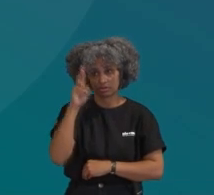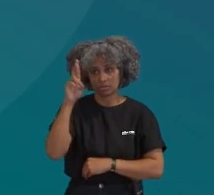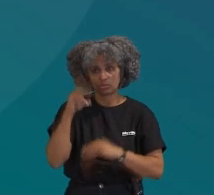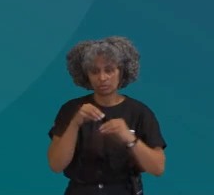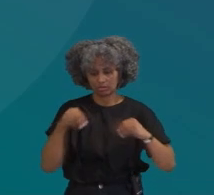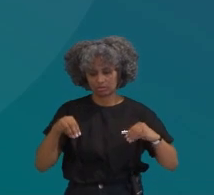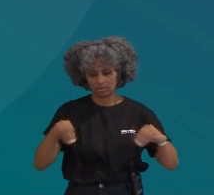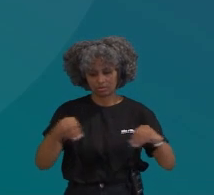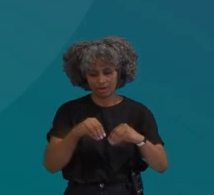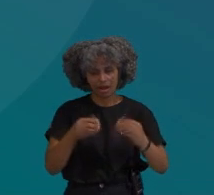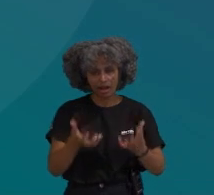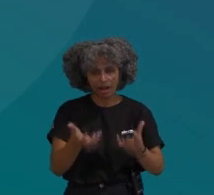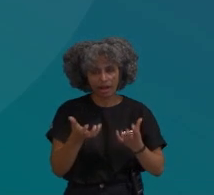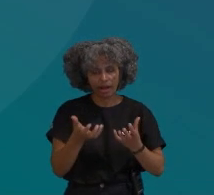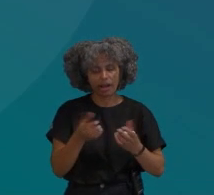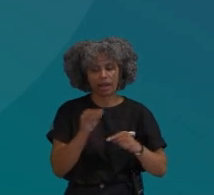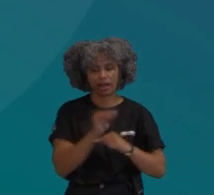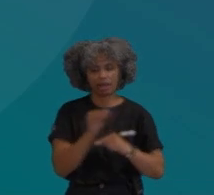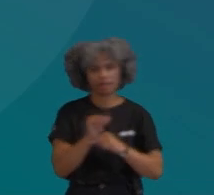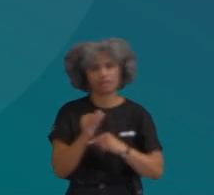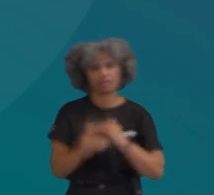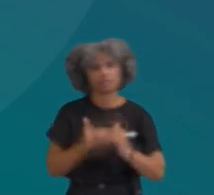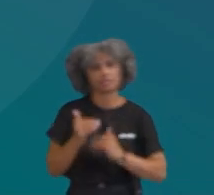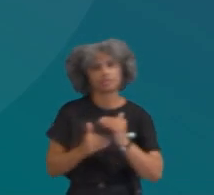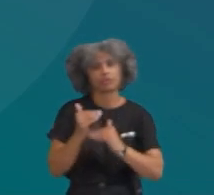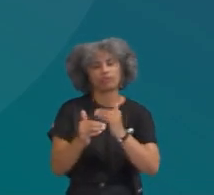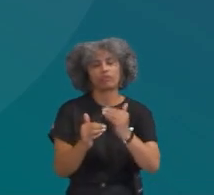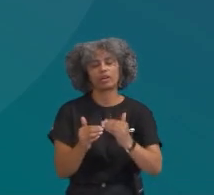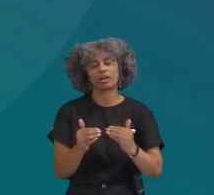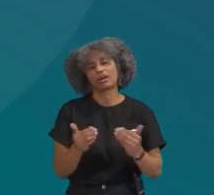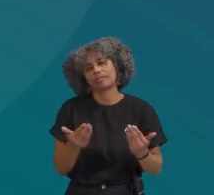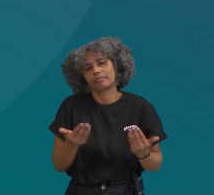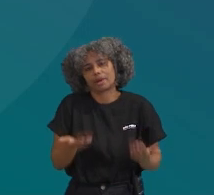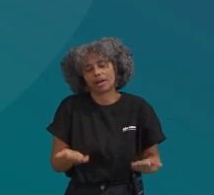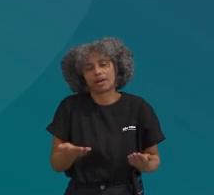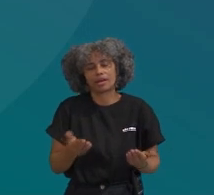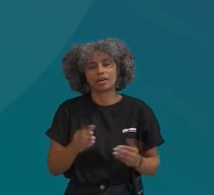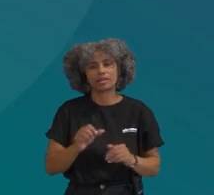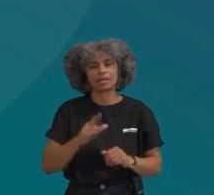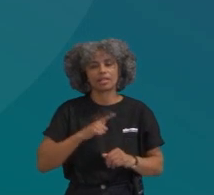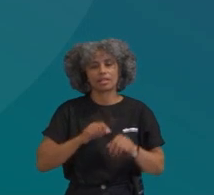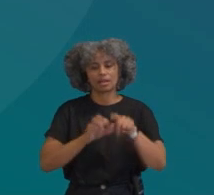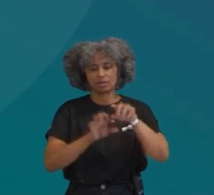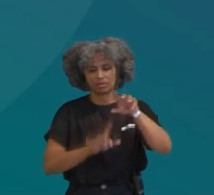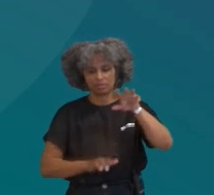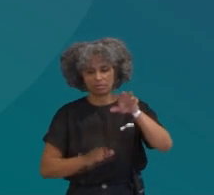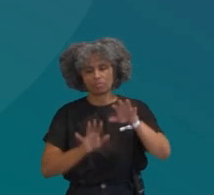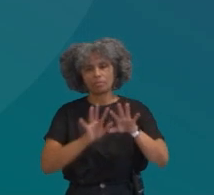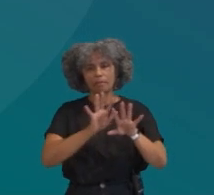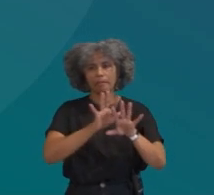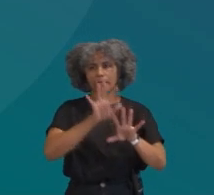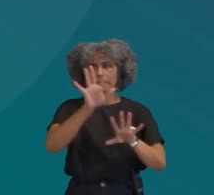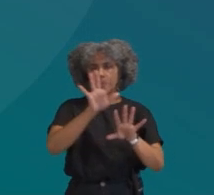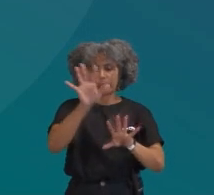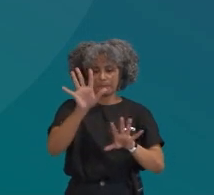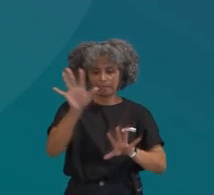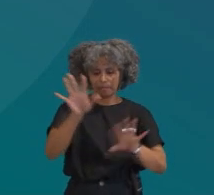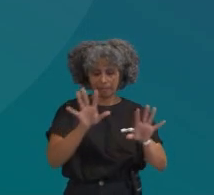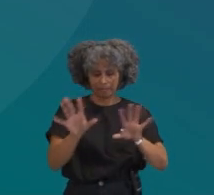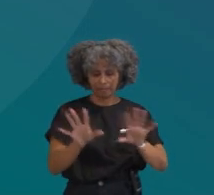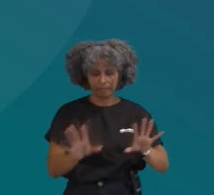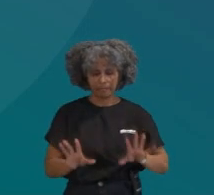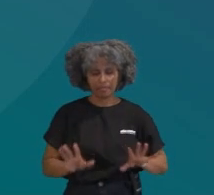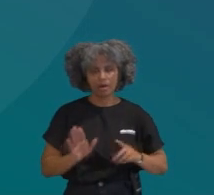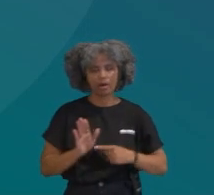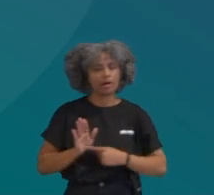is on red on those maps, they have to either stay away from that, or they have to pay offsets, or they have to buy other